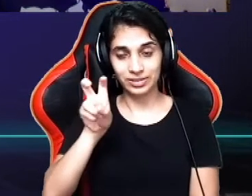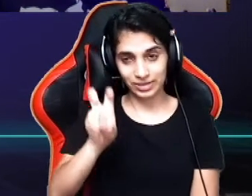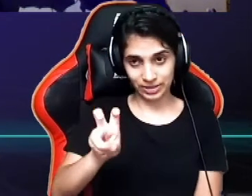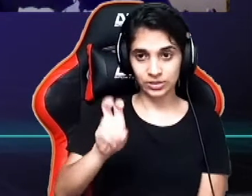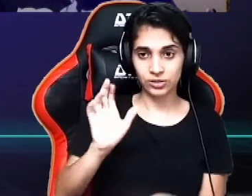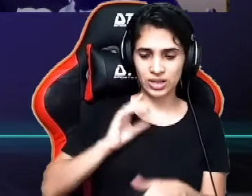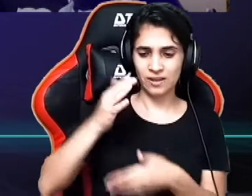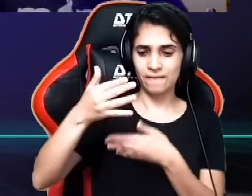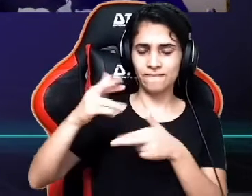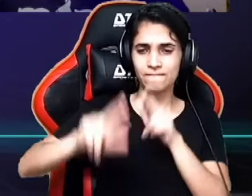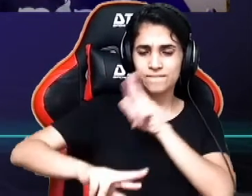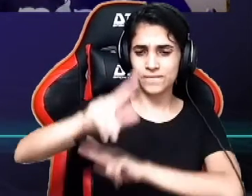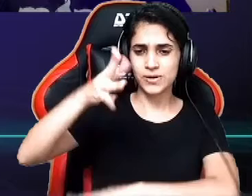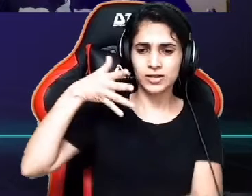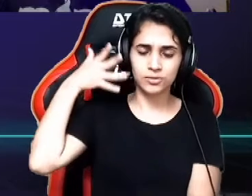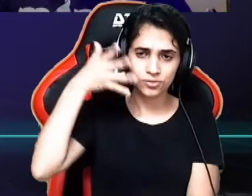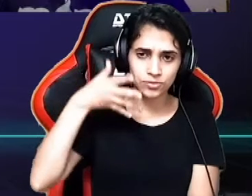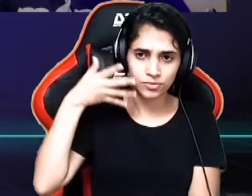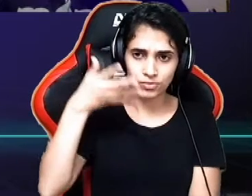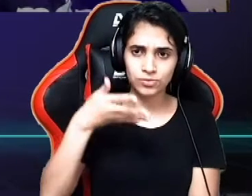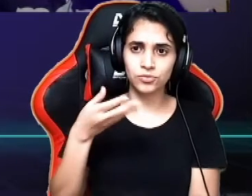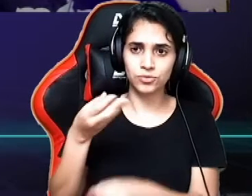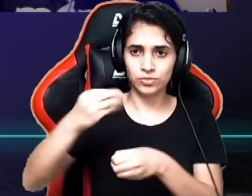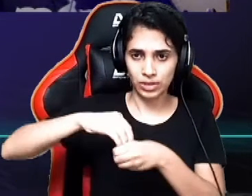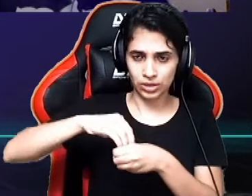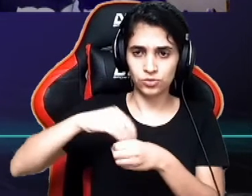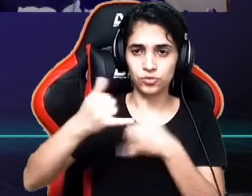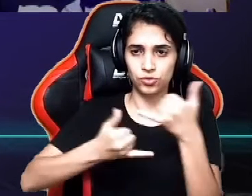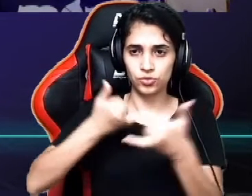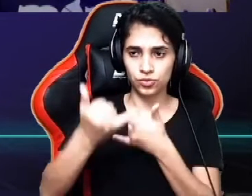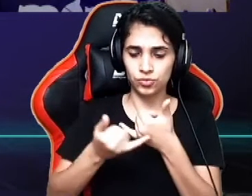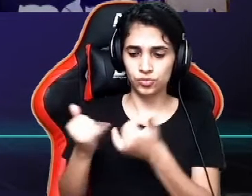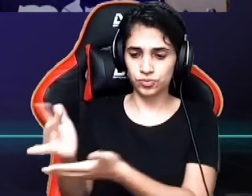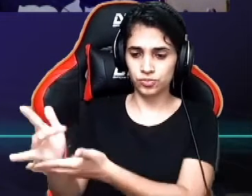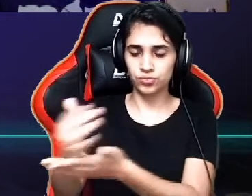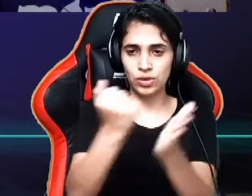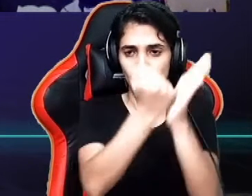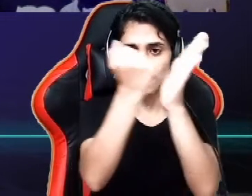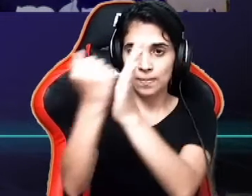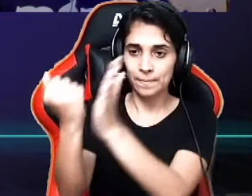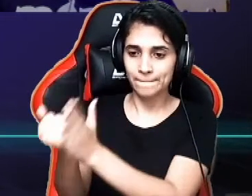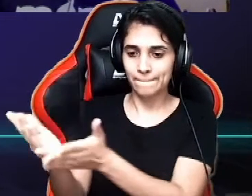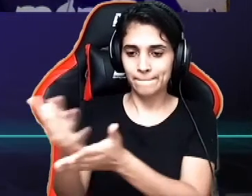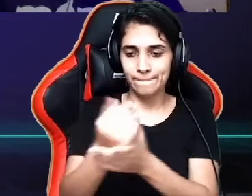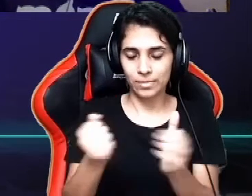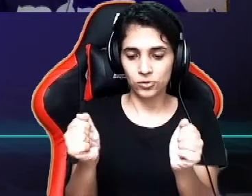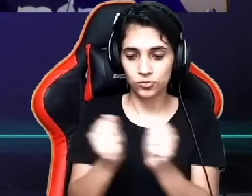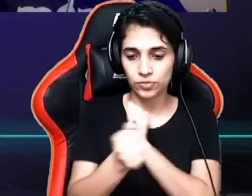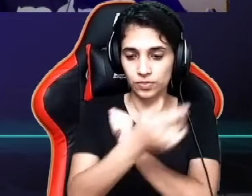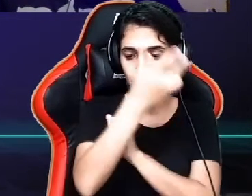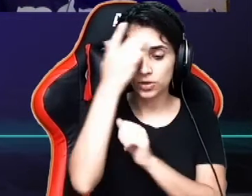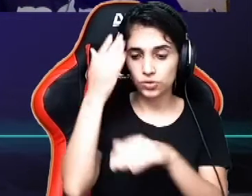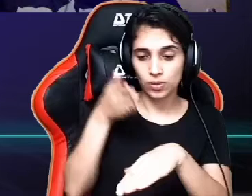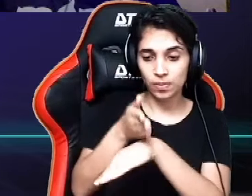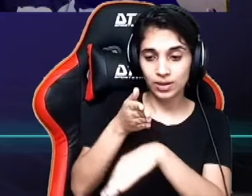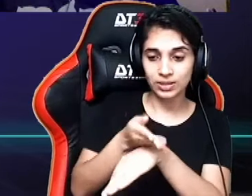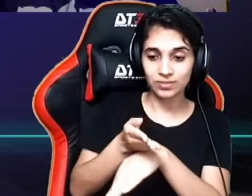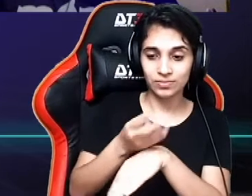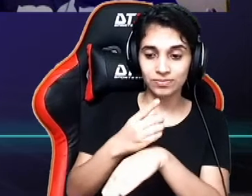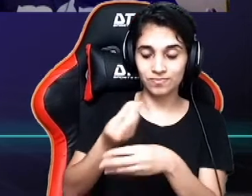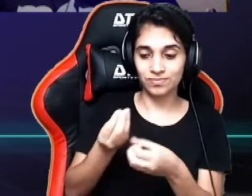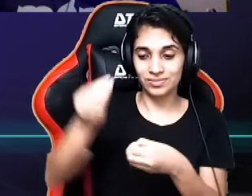within GTA 5, Grand Theft Auto. Several brands coming into this event and influencers participating